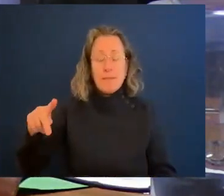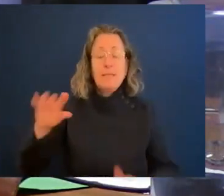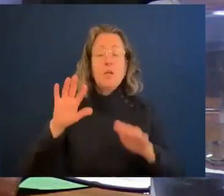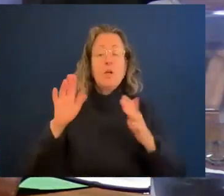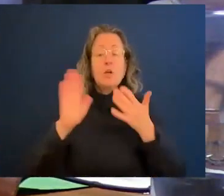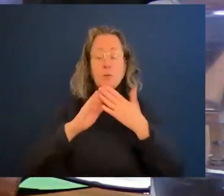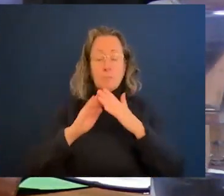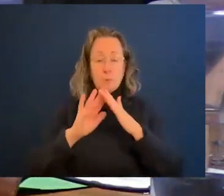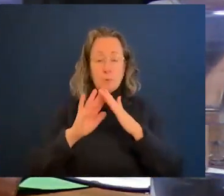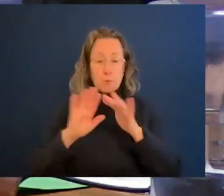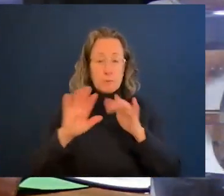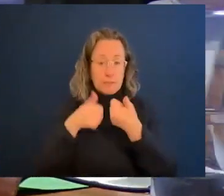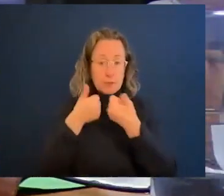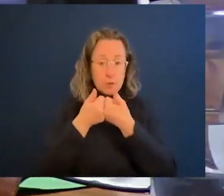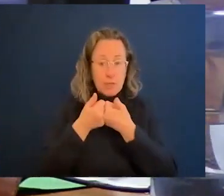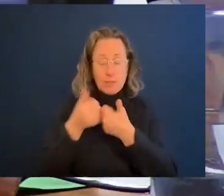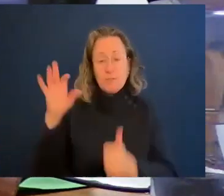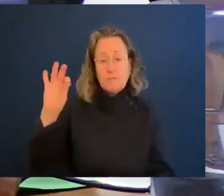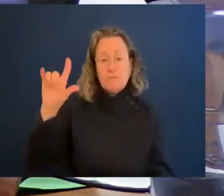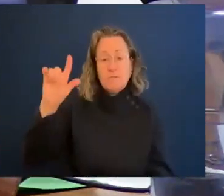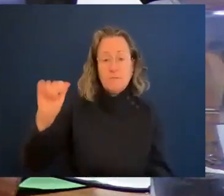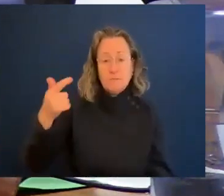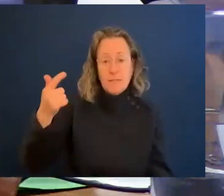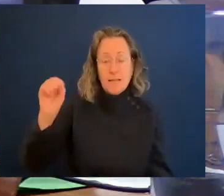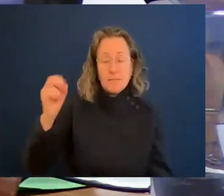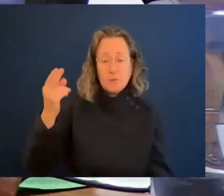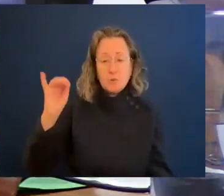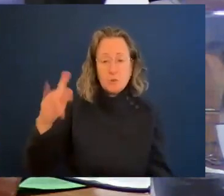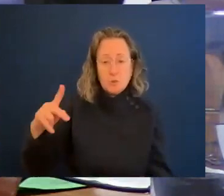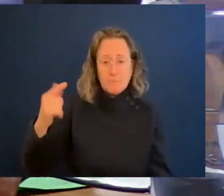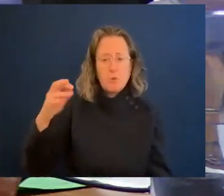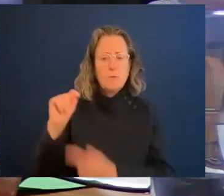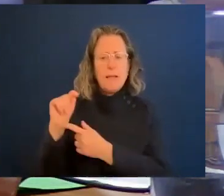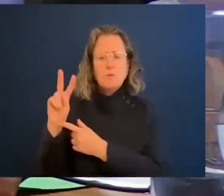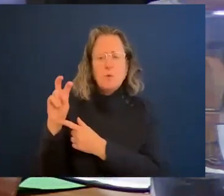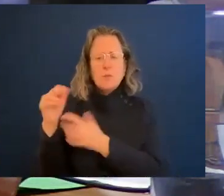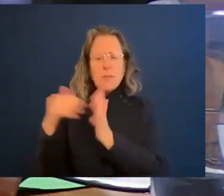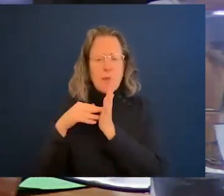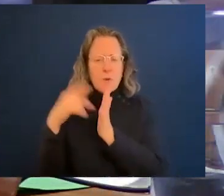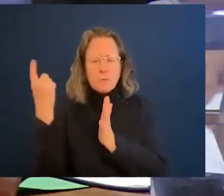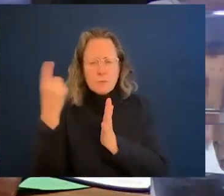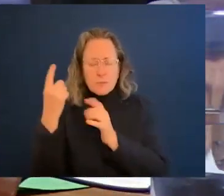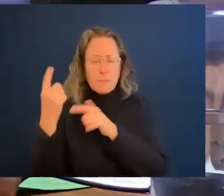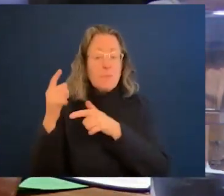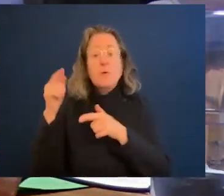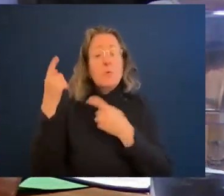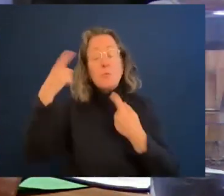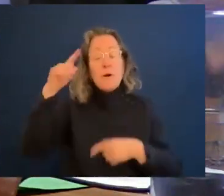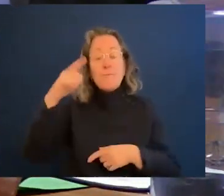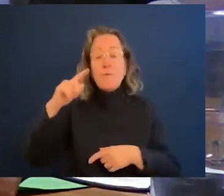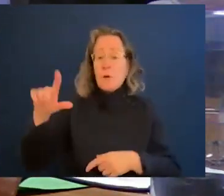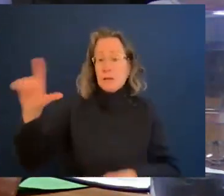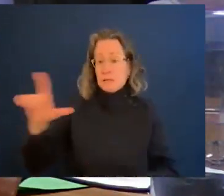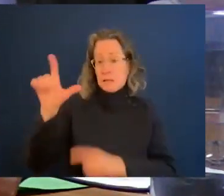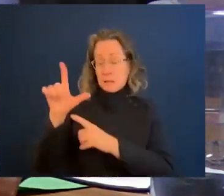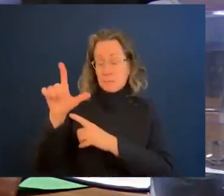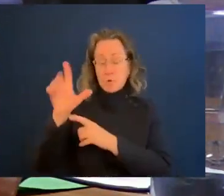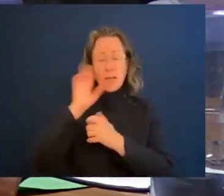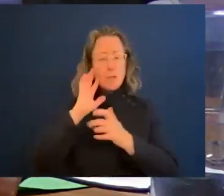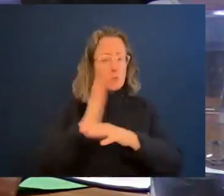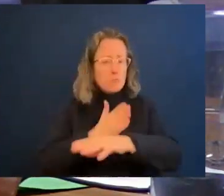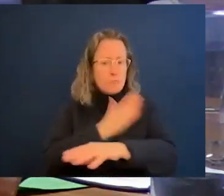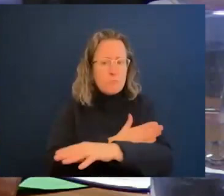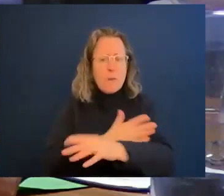Flagship Grant to purchase equipment to assist people at the library with impaired vision would both be approved